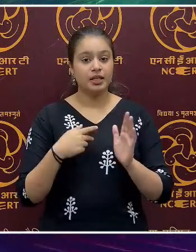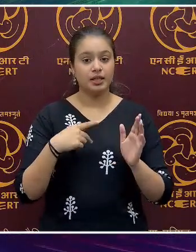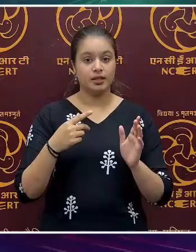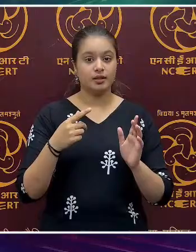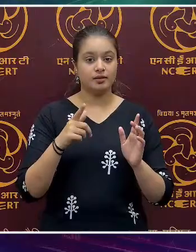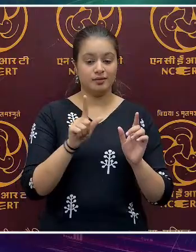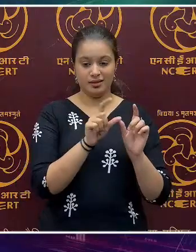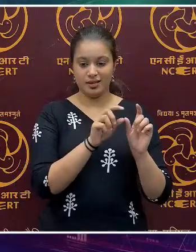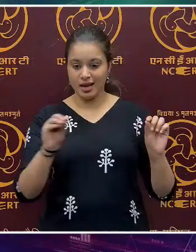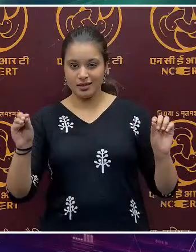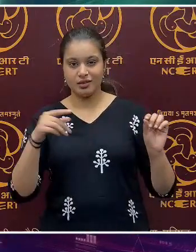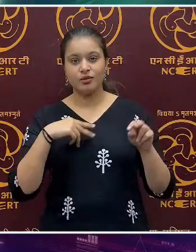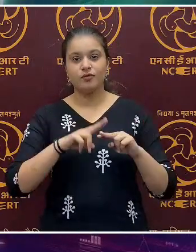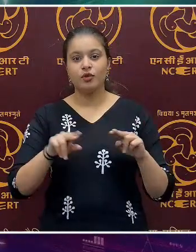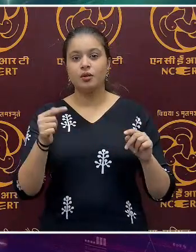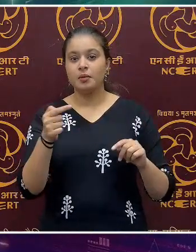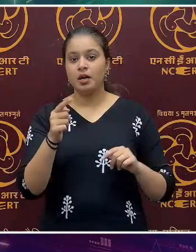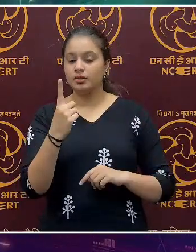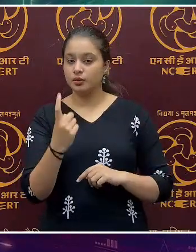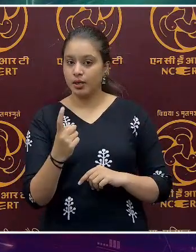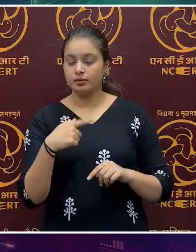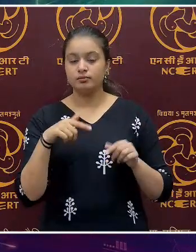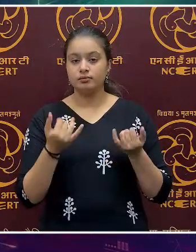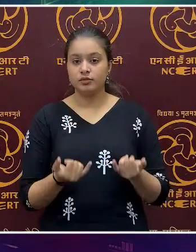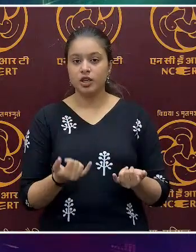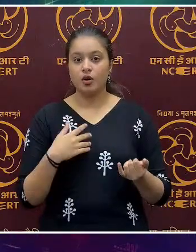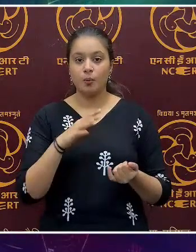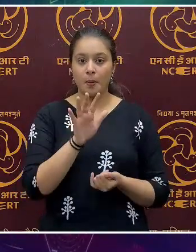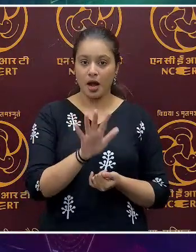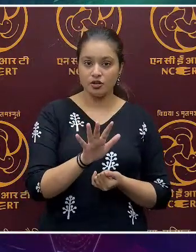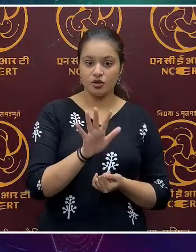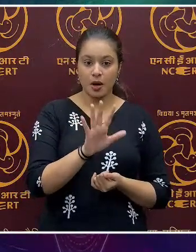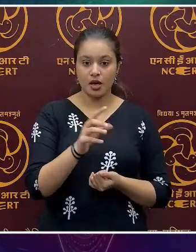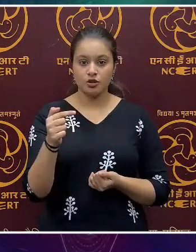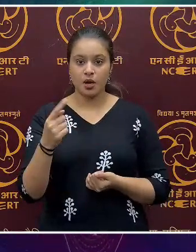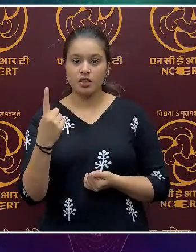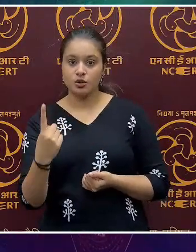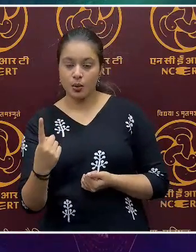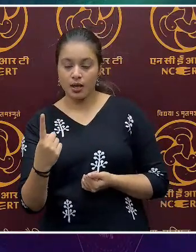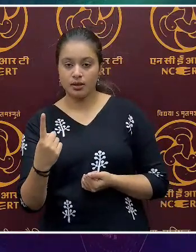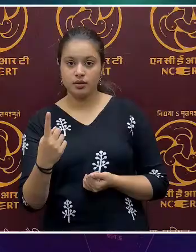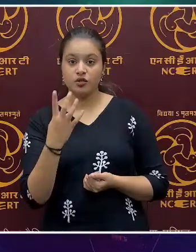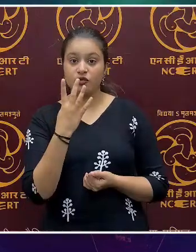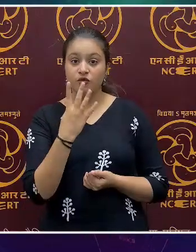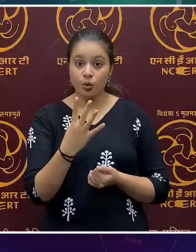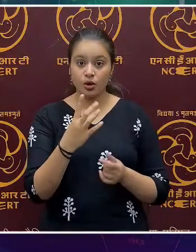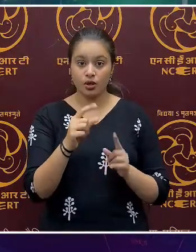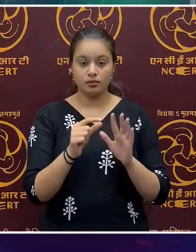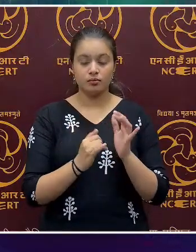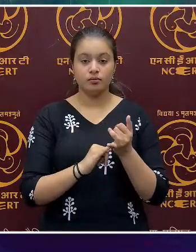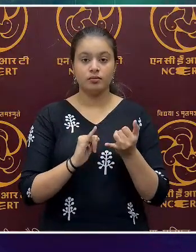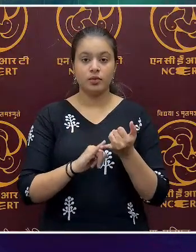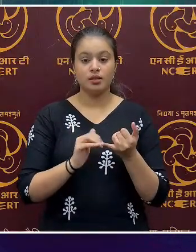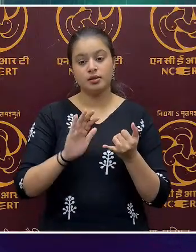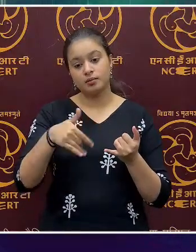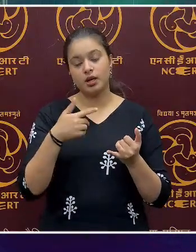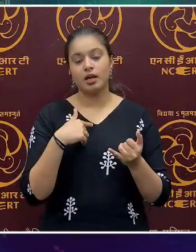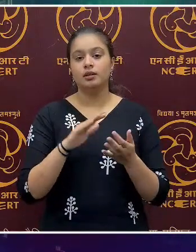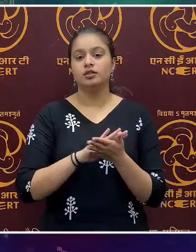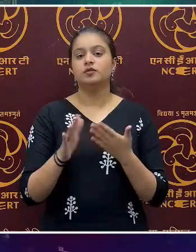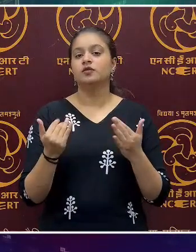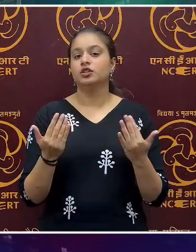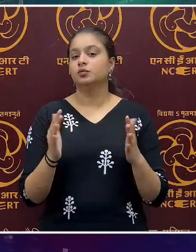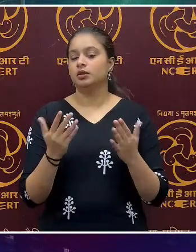1. So here right now the length is 5. So 5 minus 1 until 4 pass it will go.